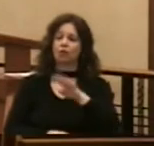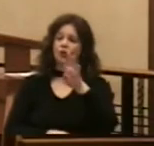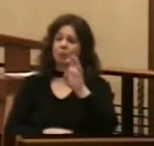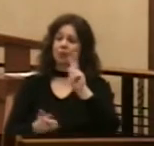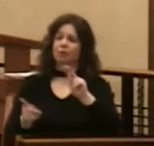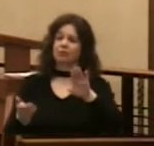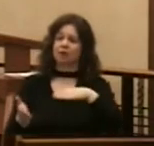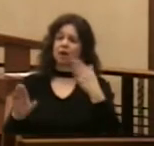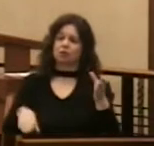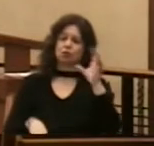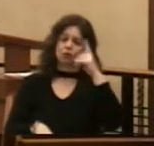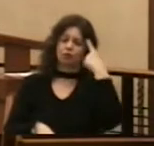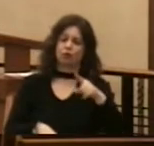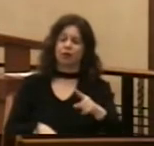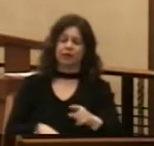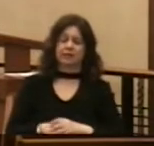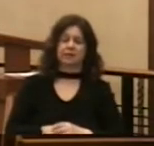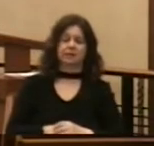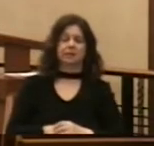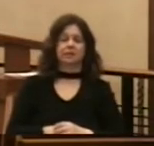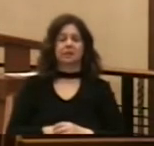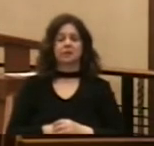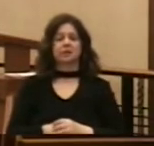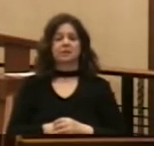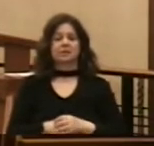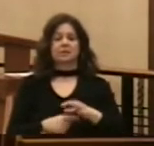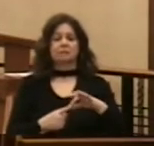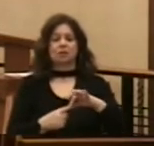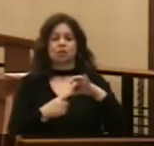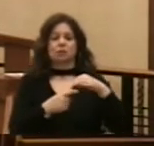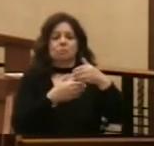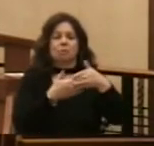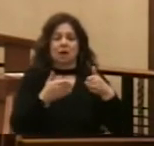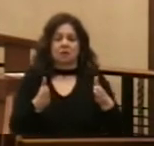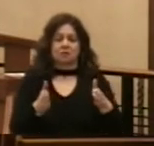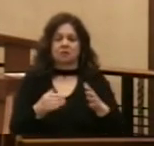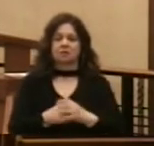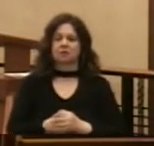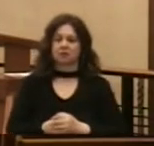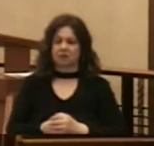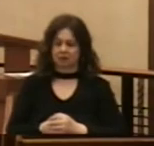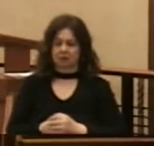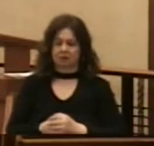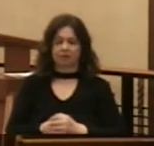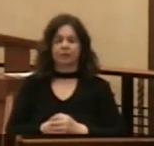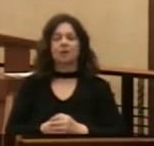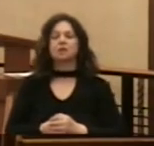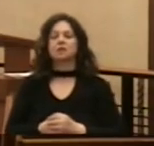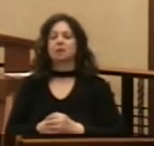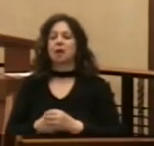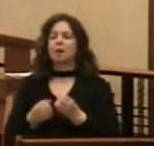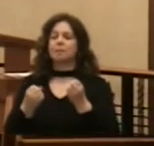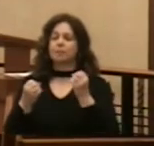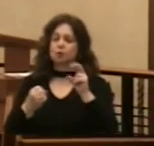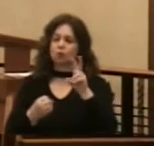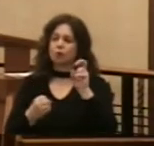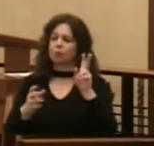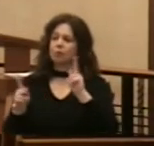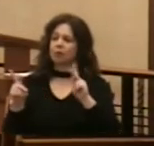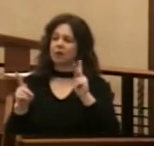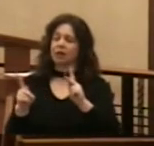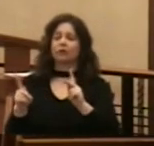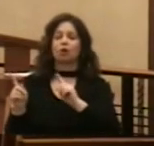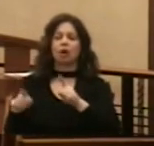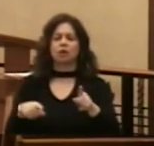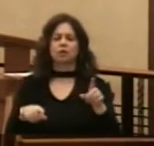250,000 people have gone on a website claiming that they have been part of a search party of some sort. Now,